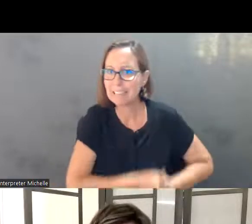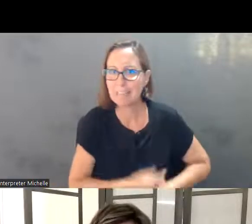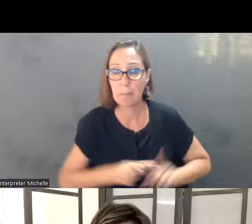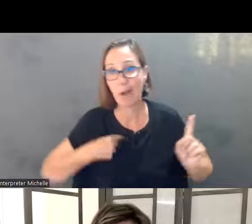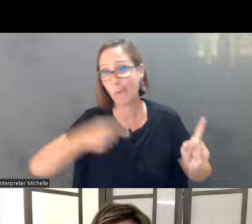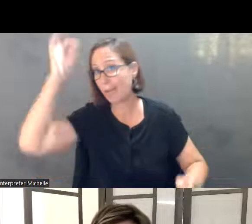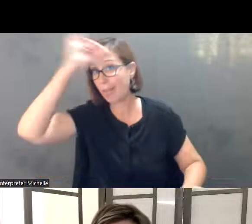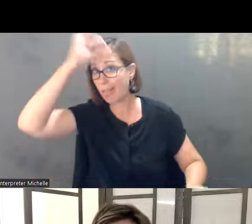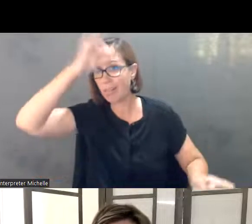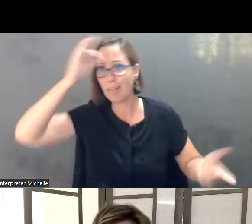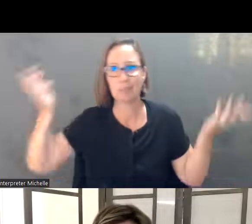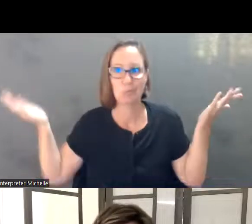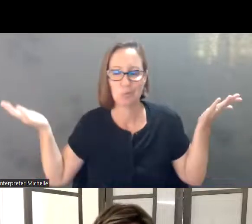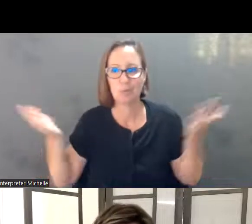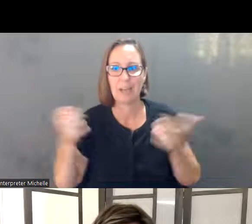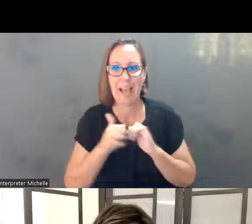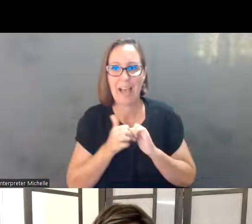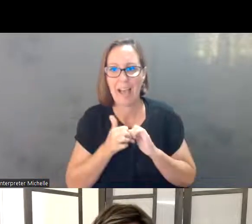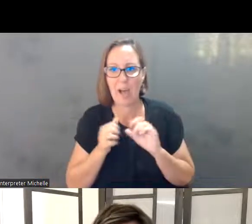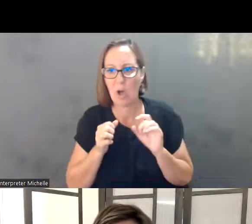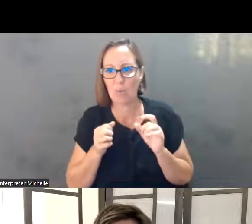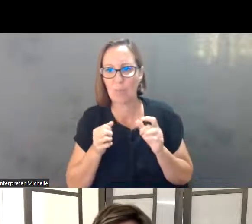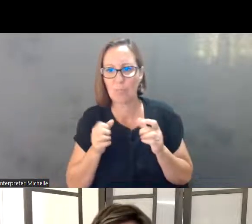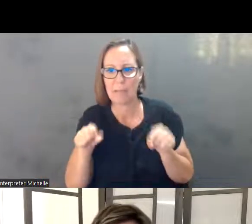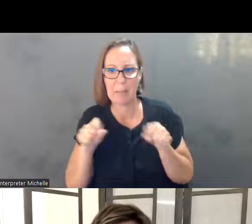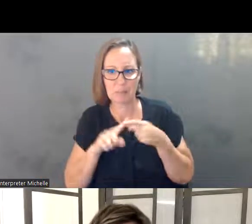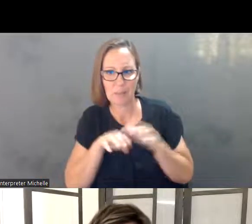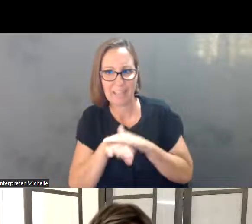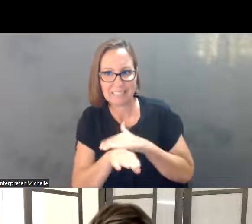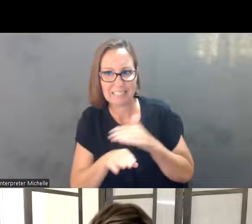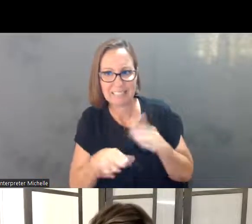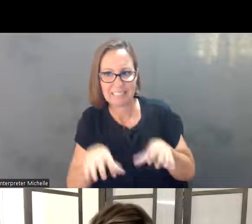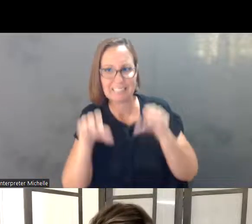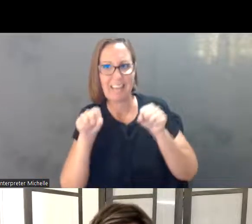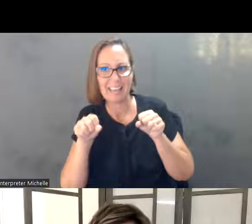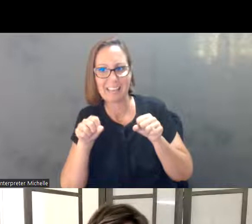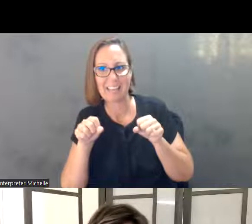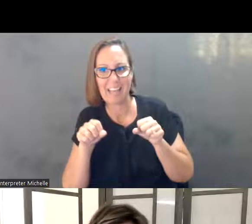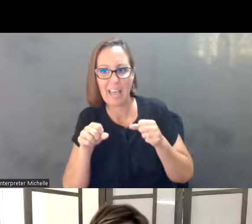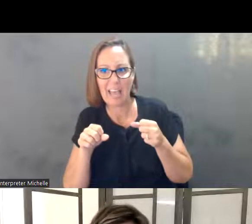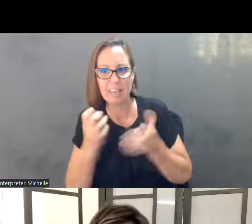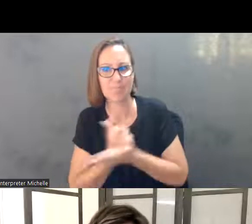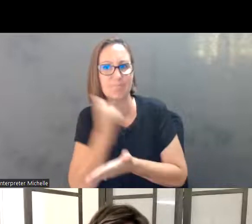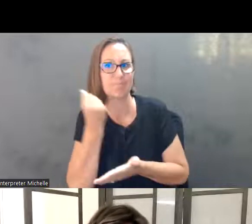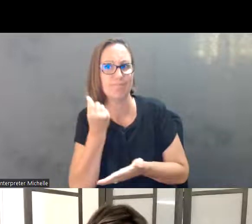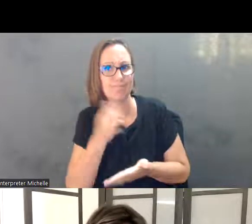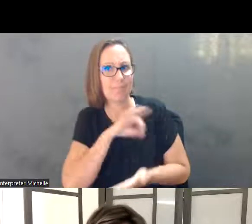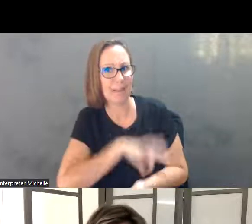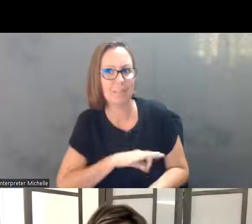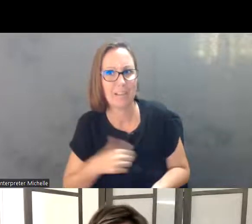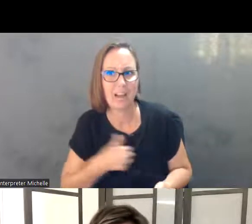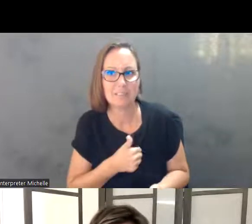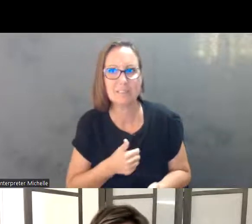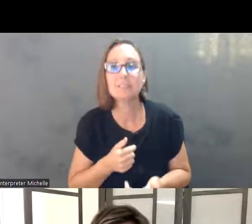it, how are we going to be able to access it and reap the value of it? So really focused